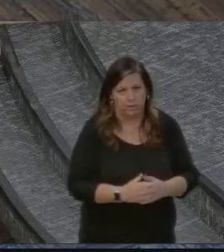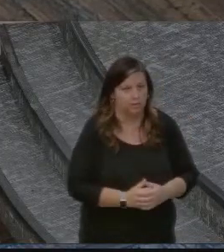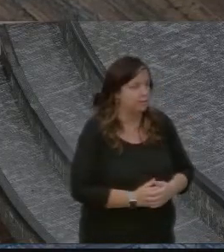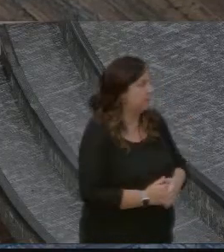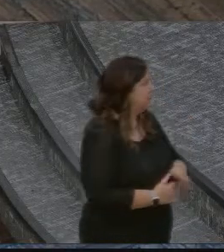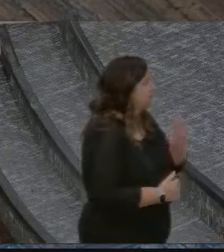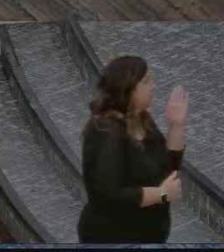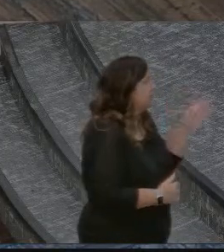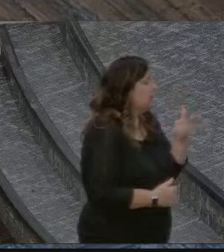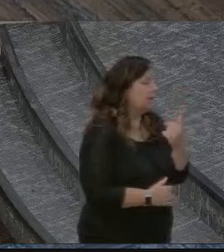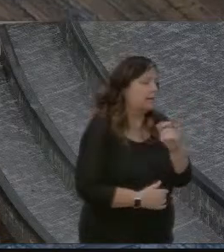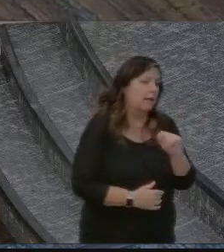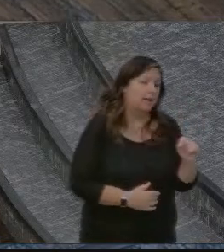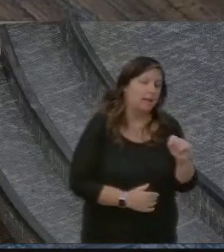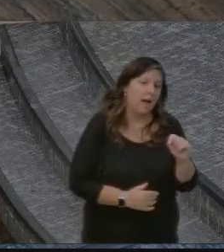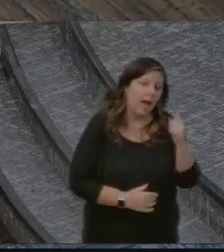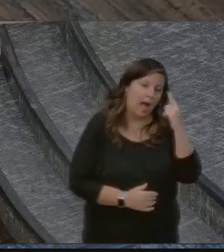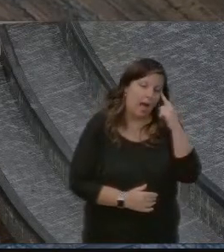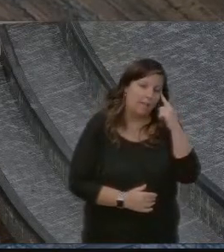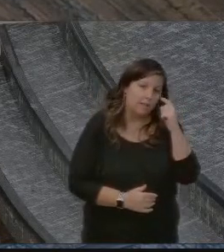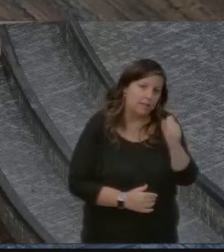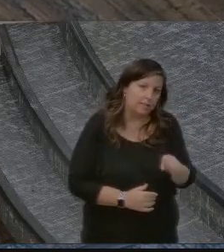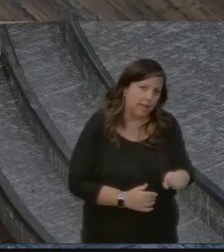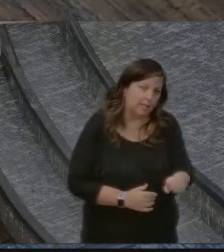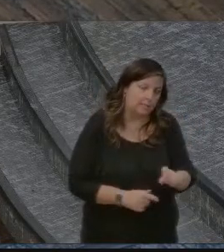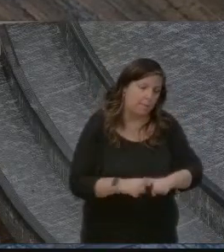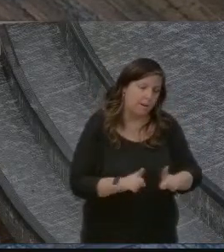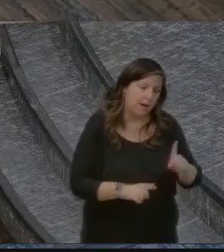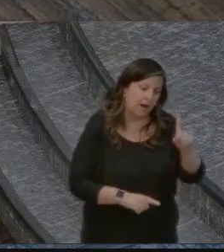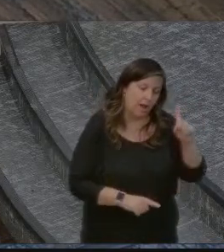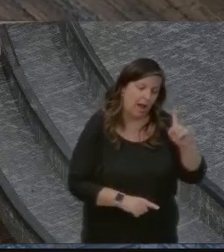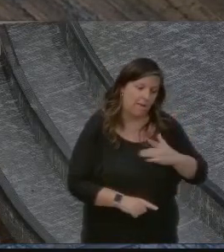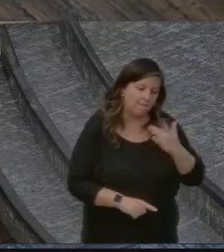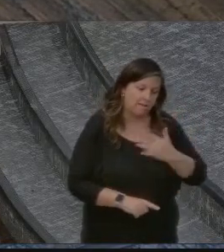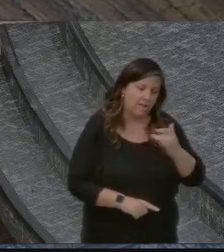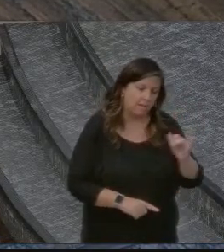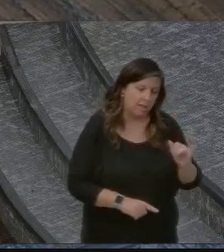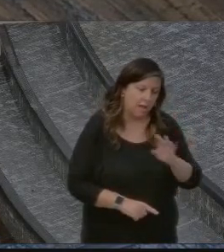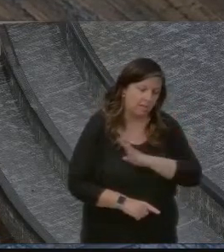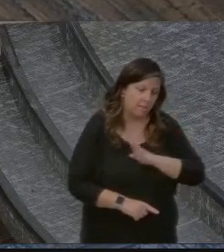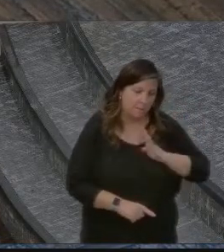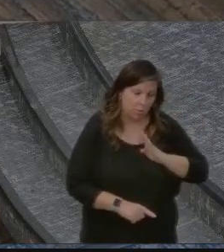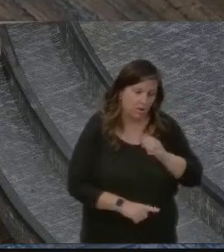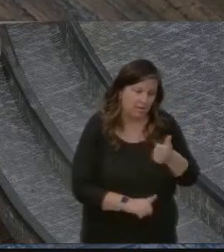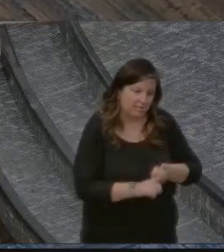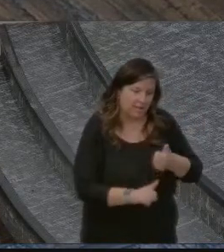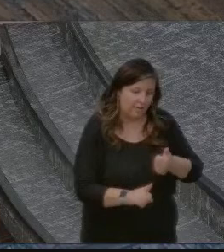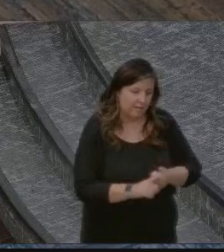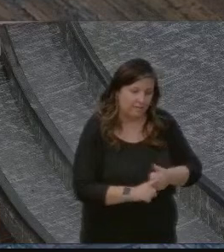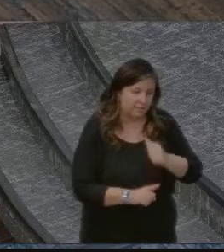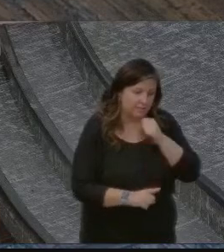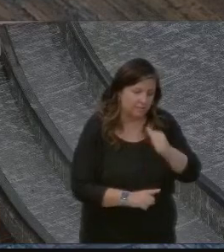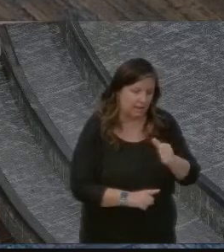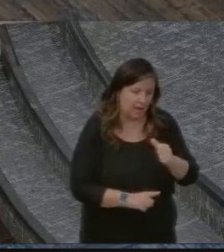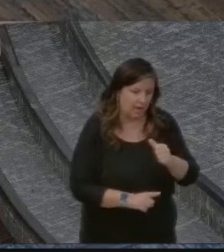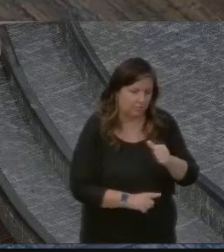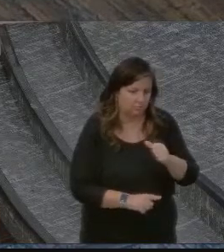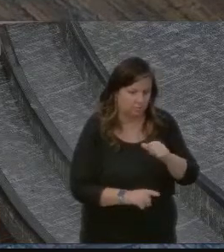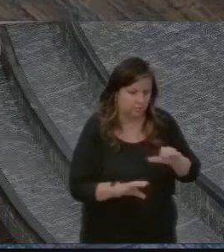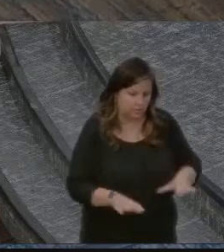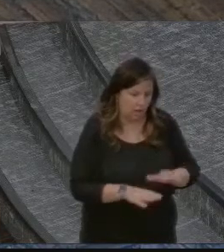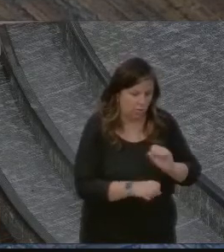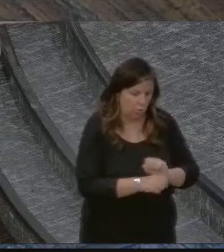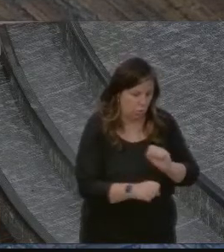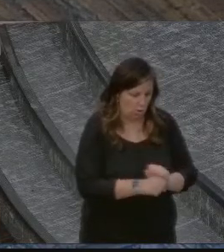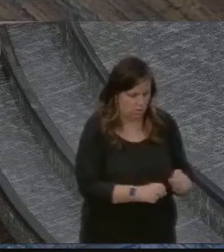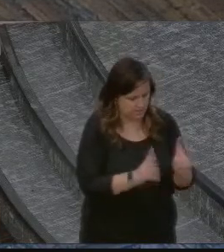board itself hasn't done the work of exploring who we are as cultural beings and who we